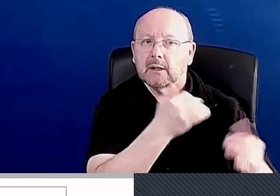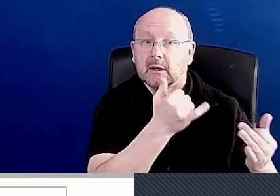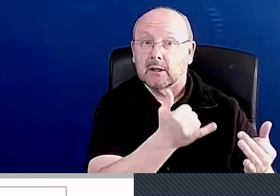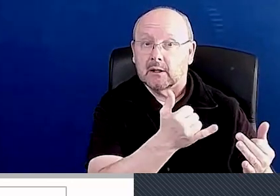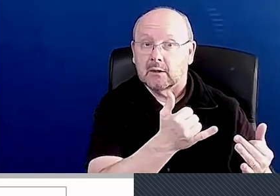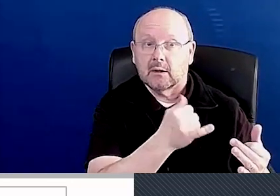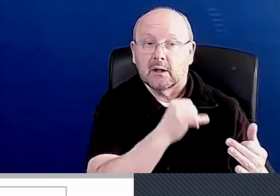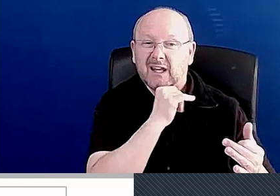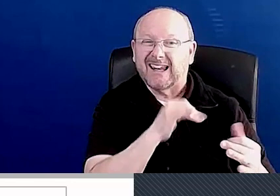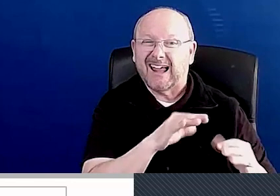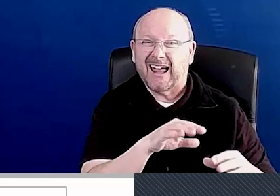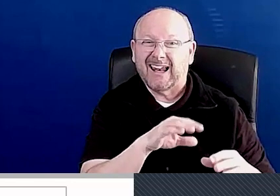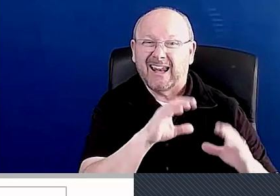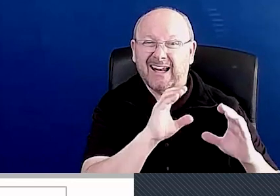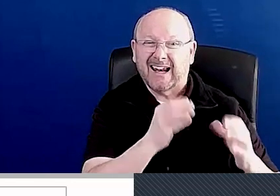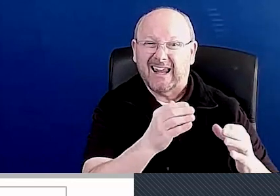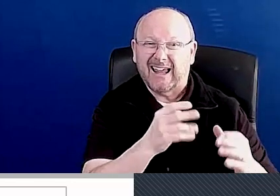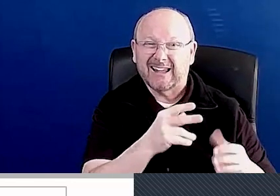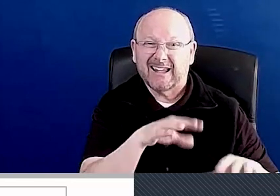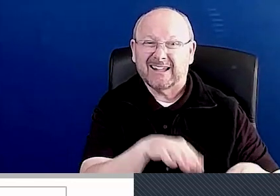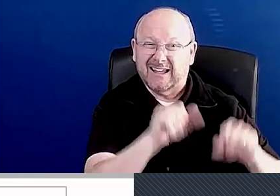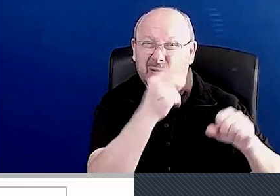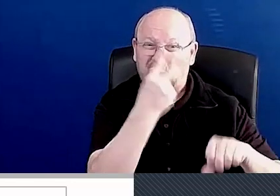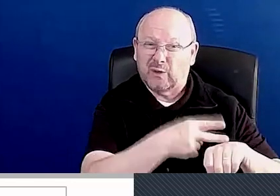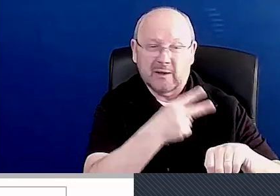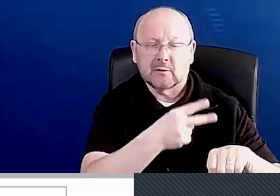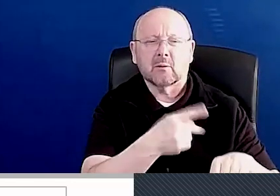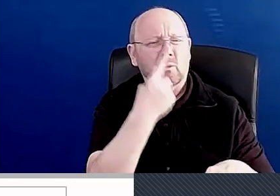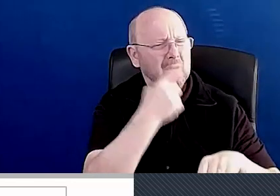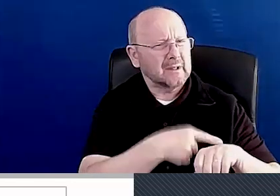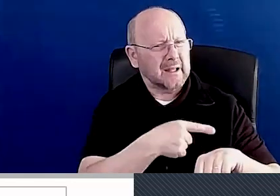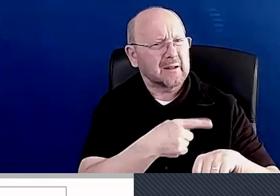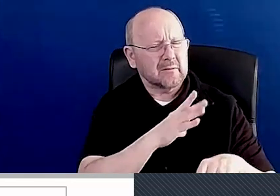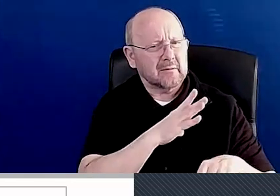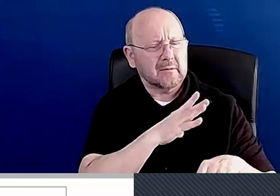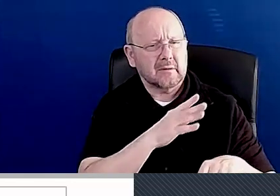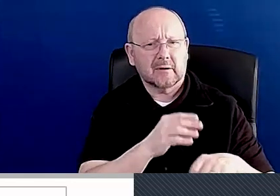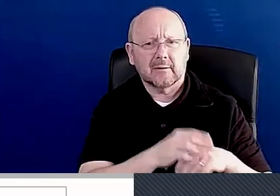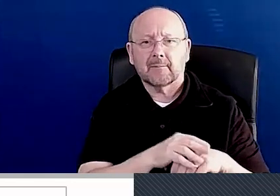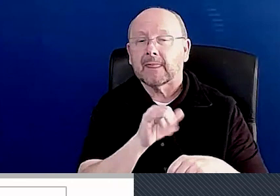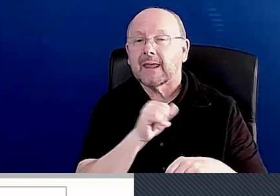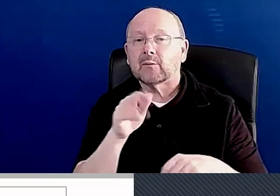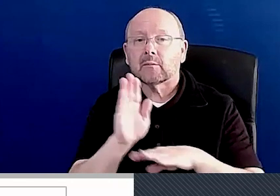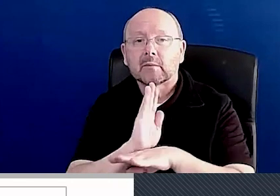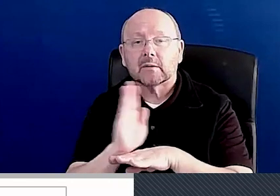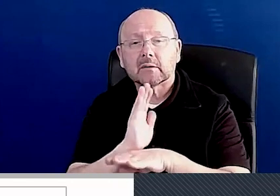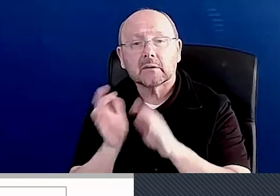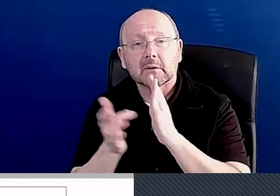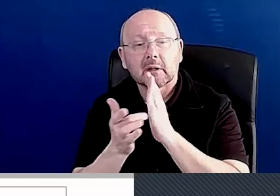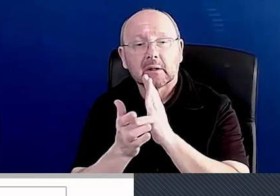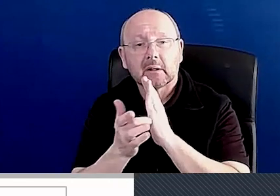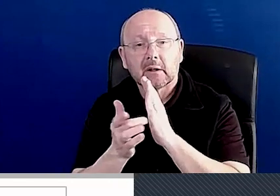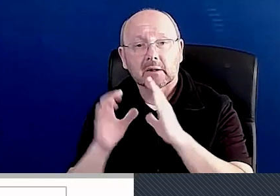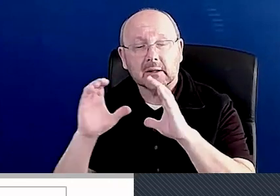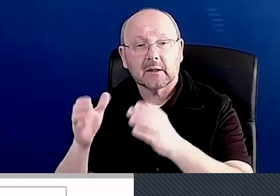to retake a class. With our business technology, very similarly, we are having classes that